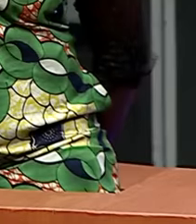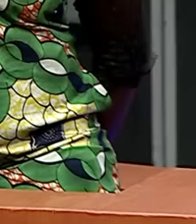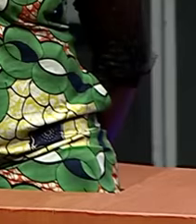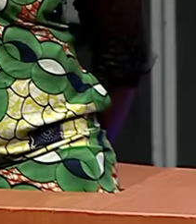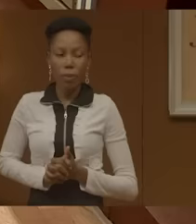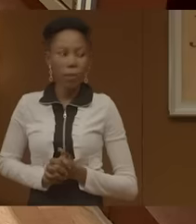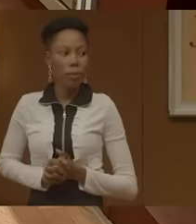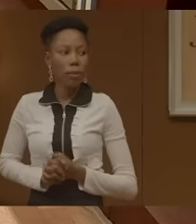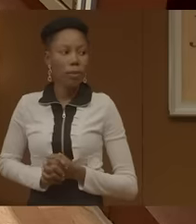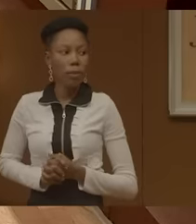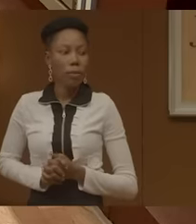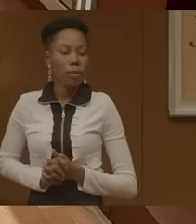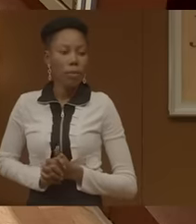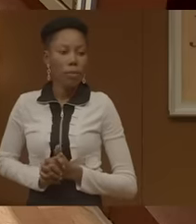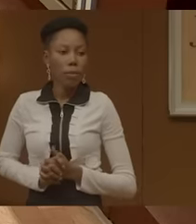in a lifeline.